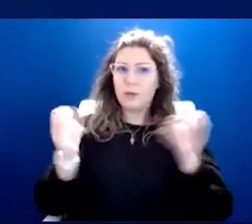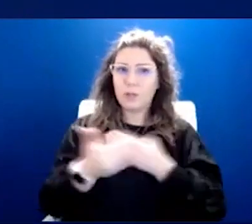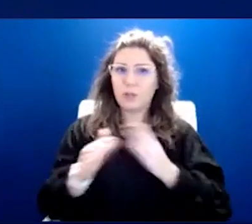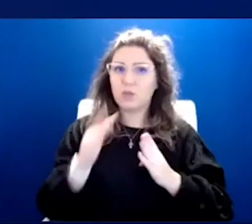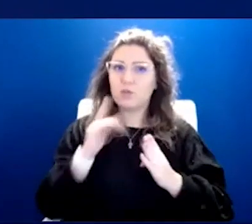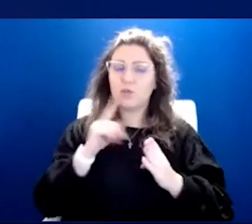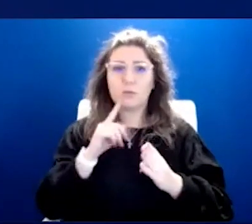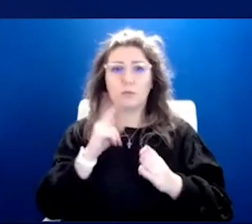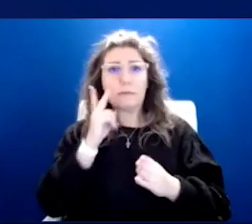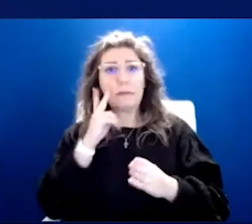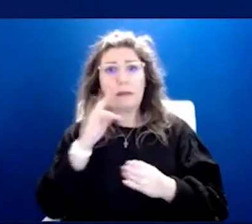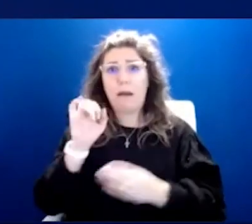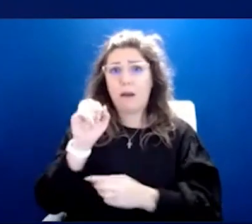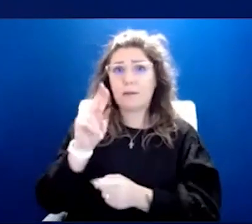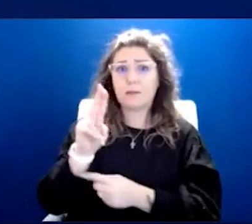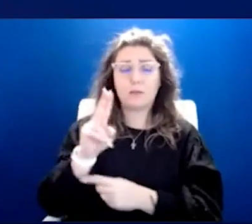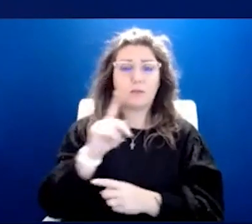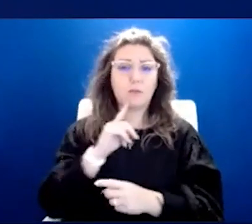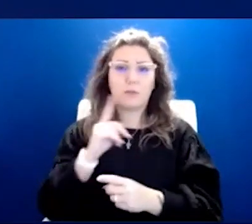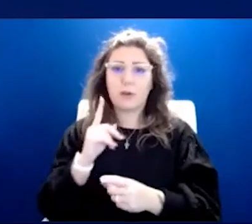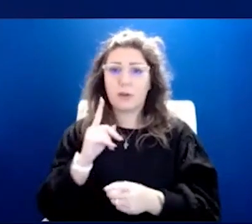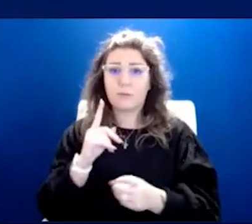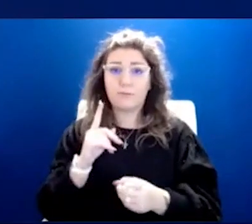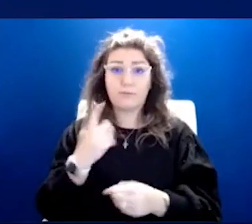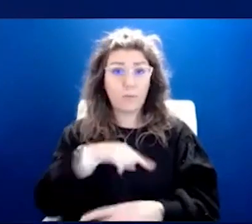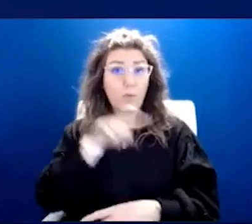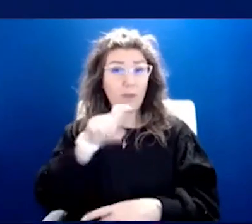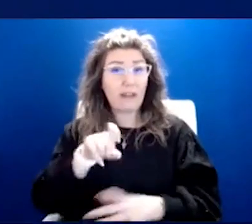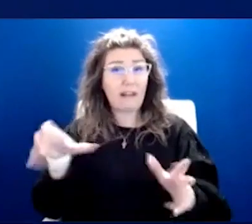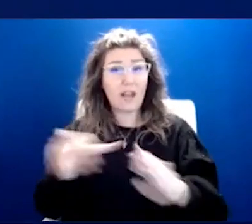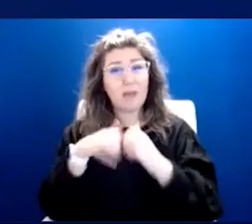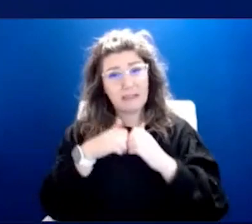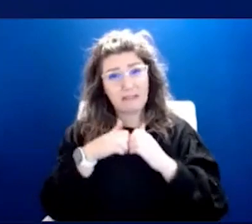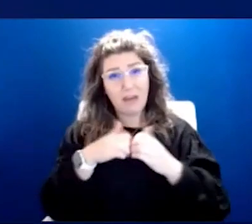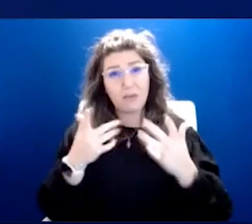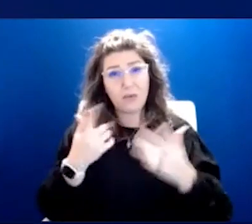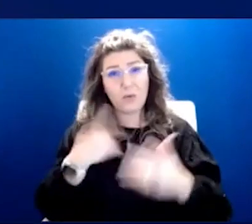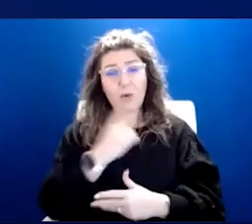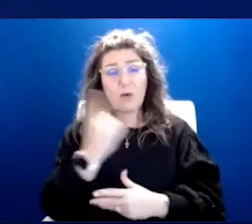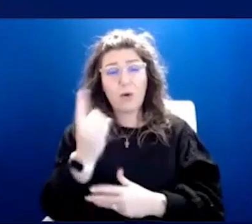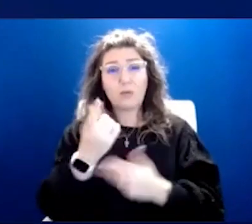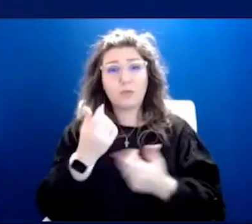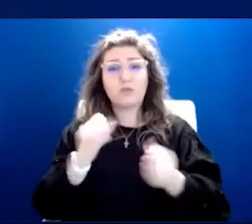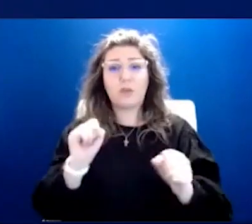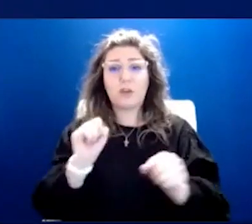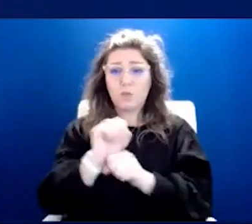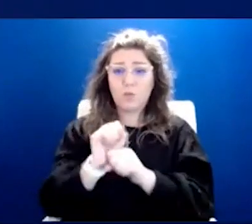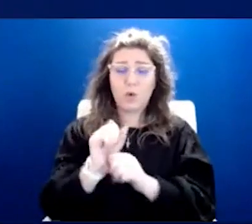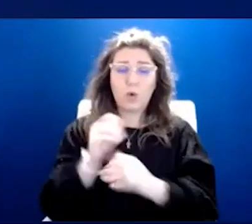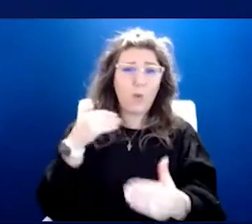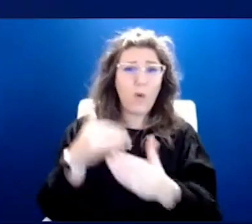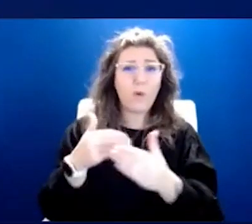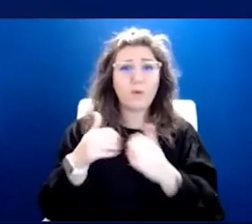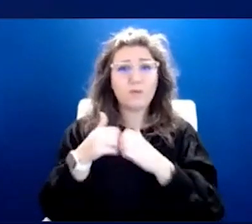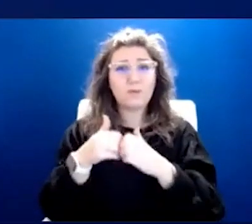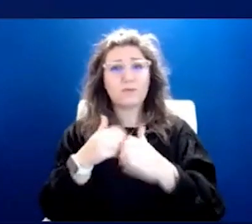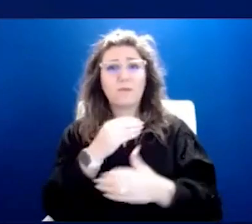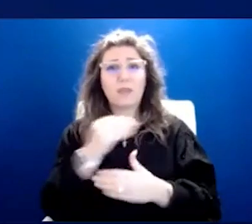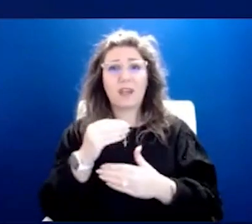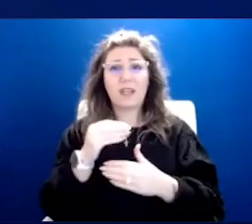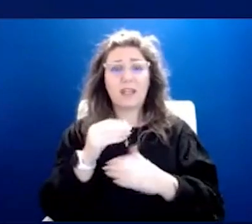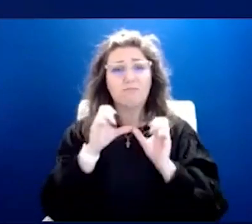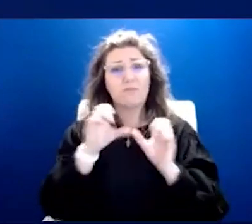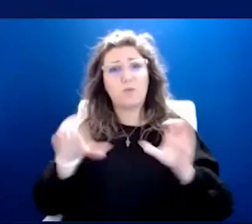ICUs. We've got to come together on some of that. So we're always trying to work closely with them and we want to keep doing that. And